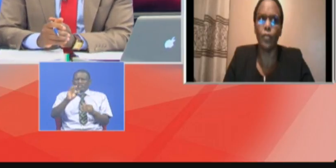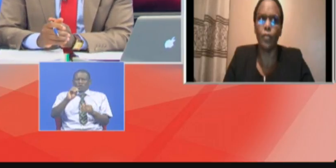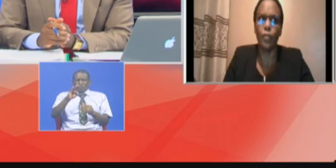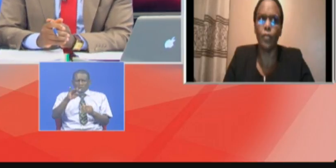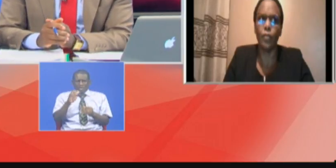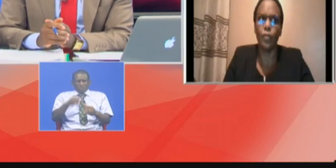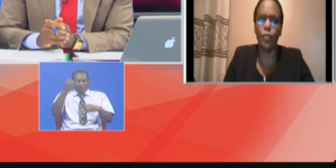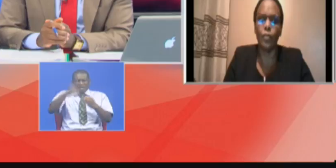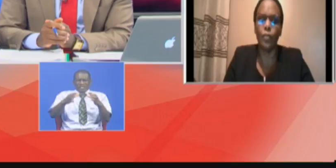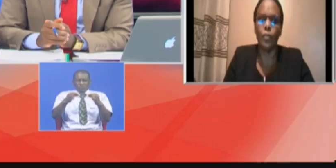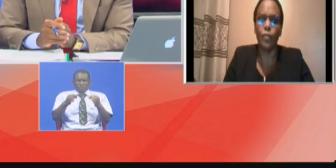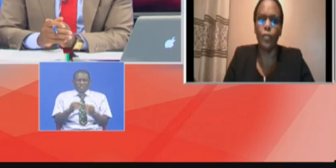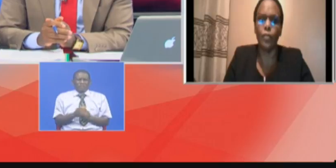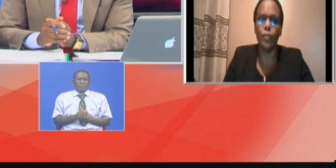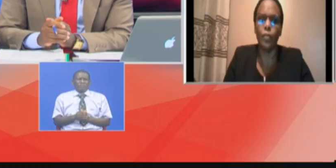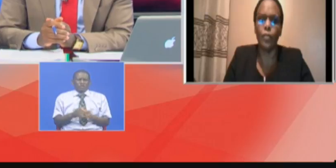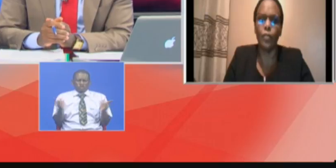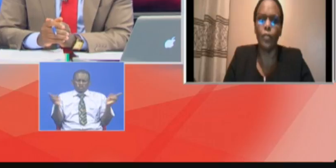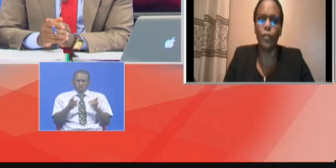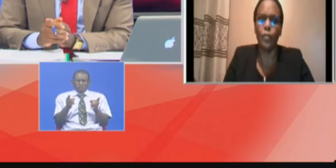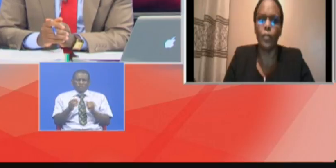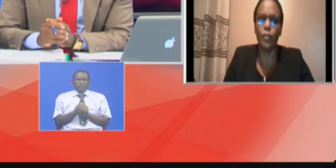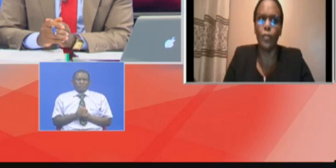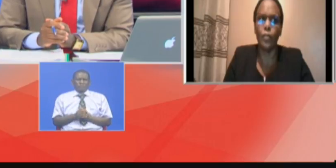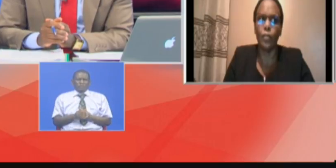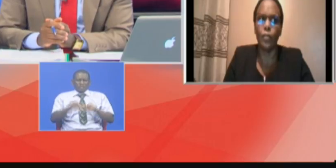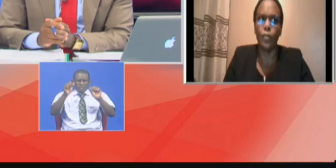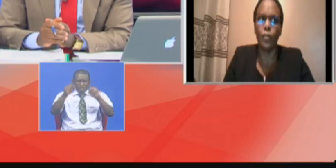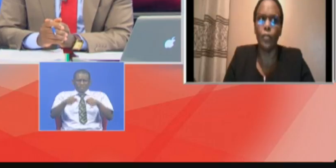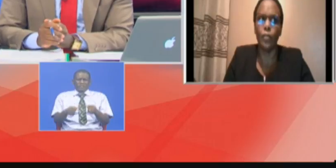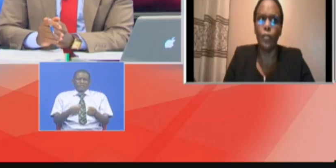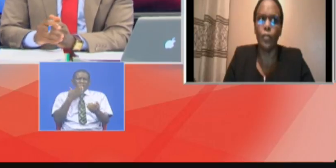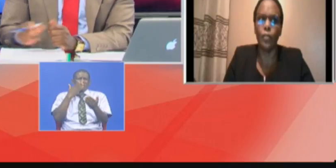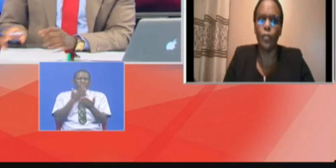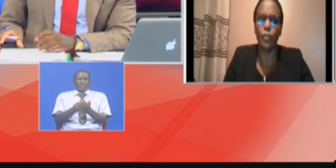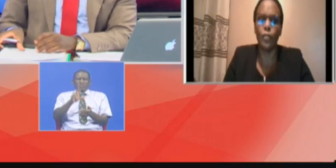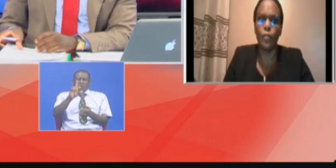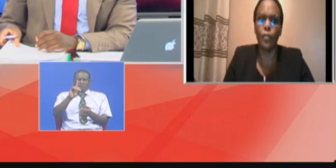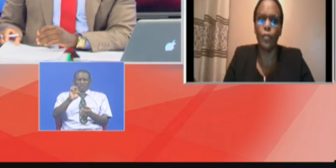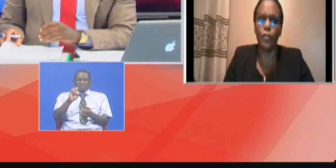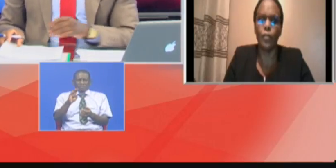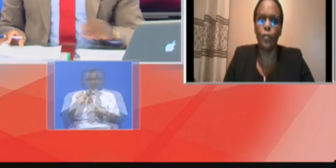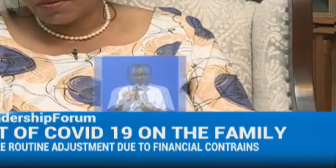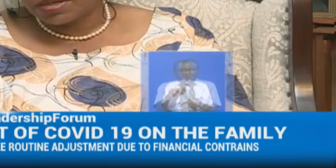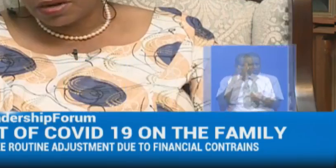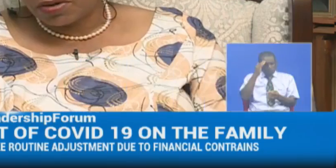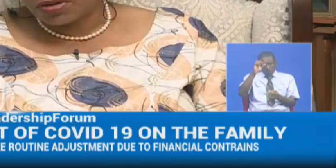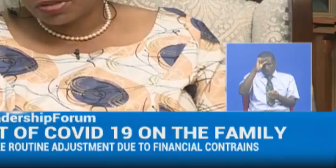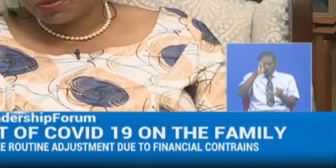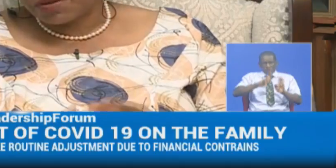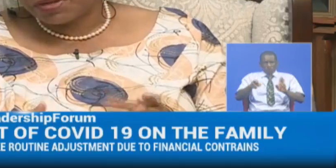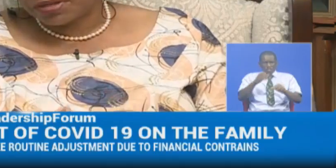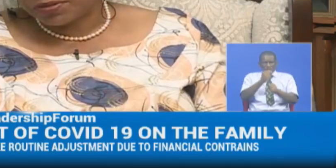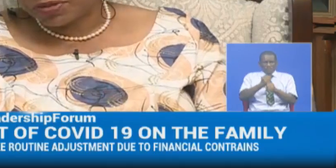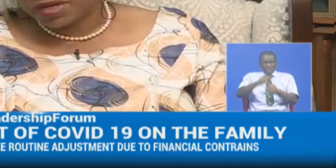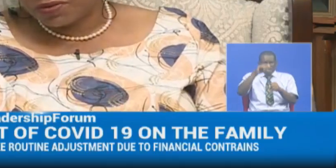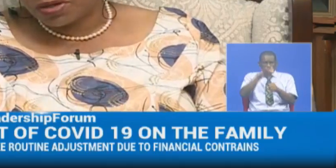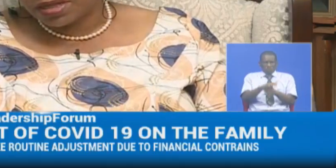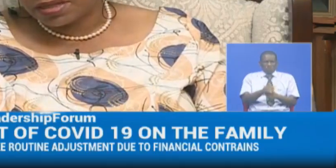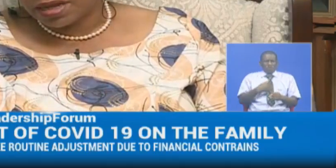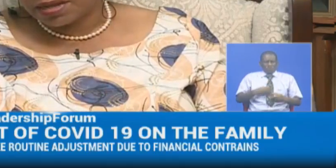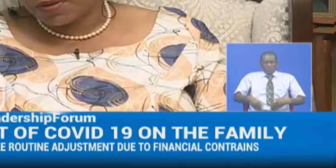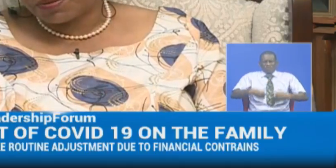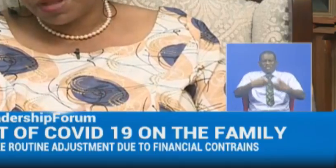shot, madam, briefly. Yes, thank you, Duval. You know, the government has already done quite a lot. We have